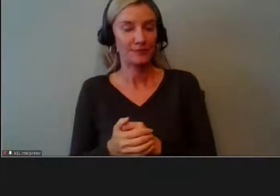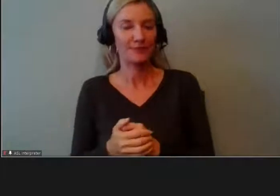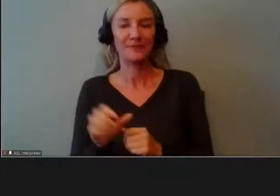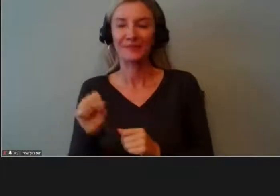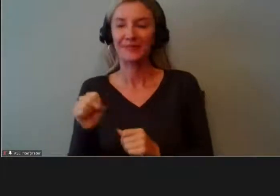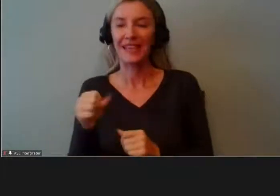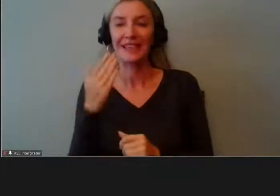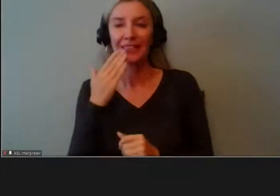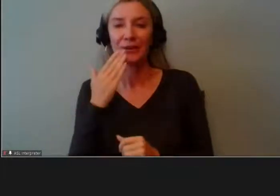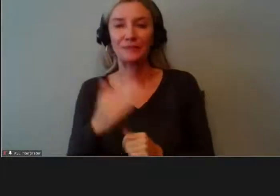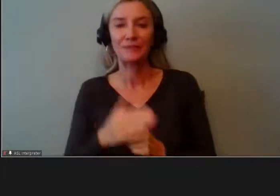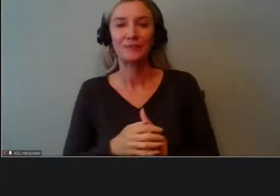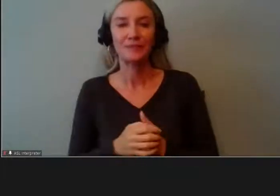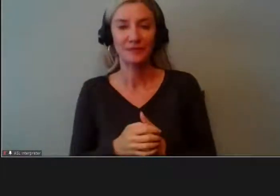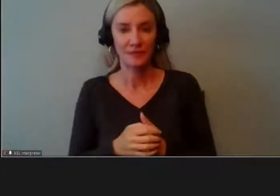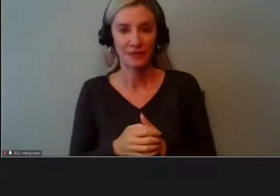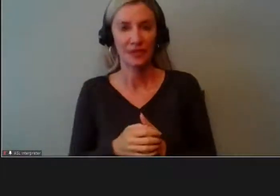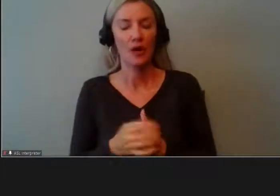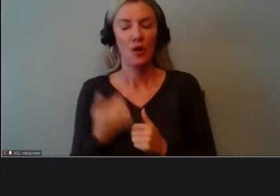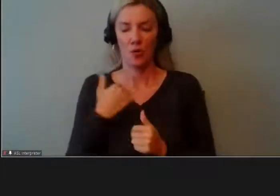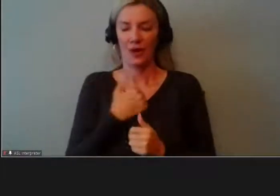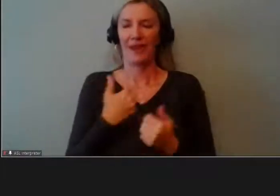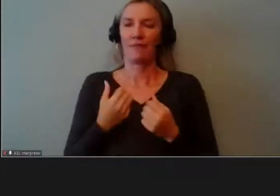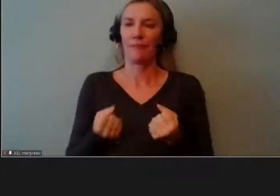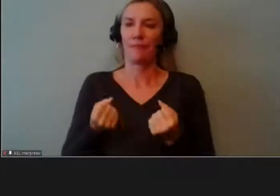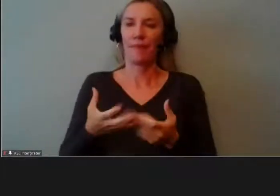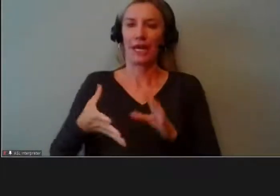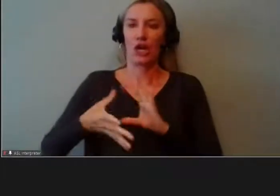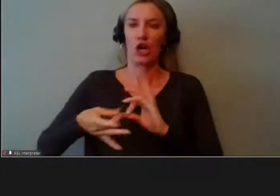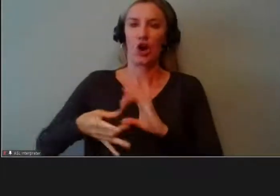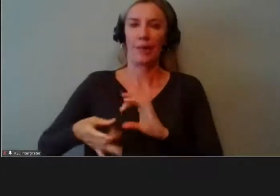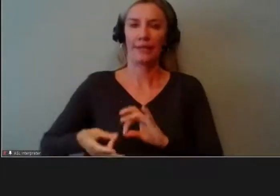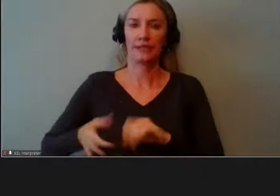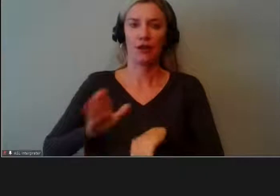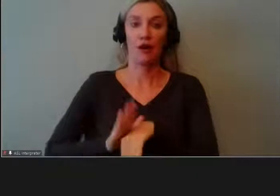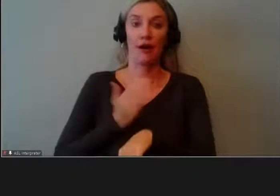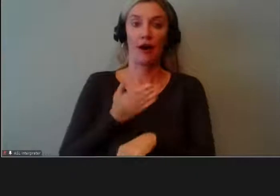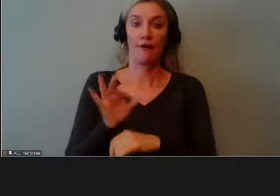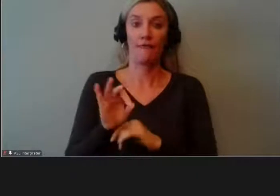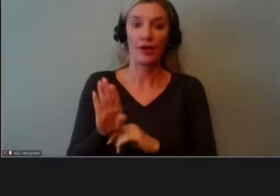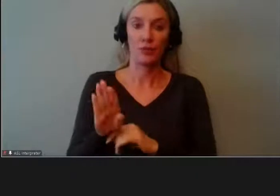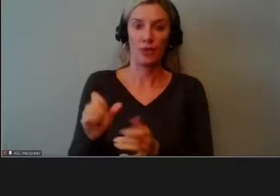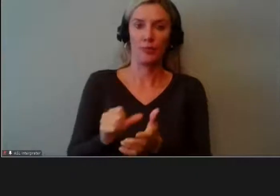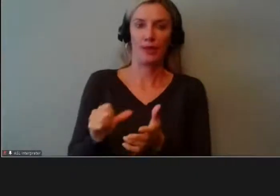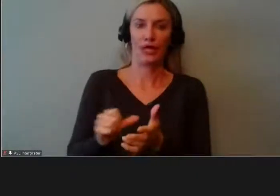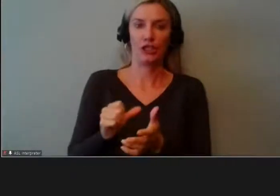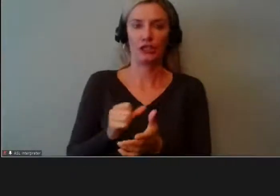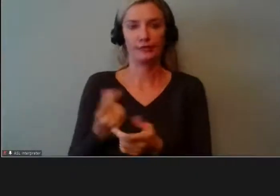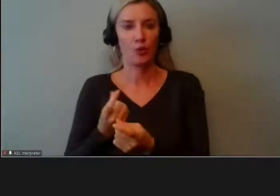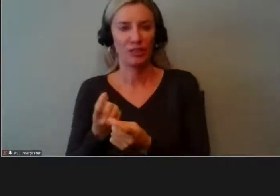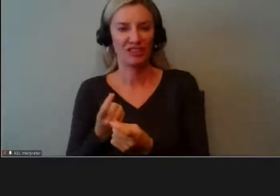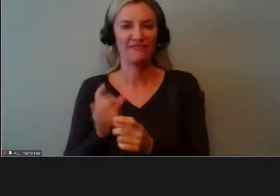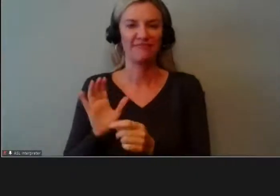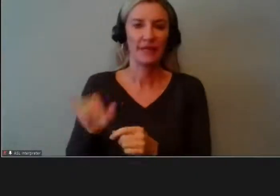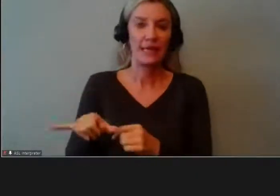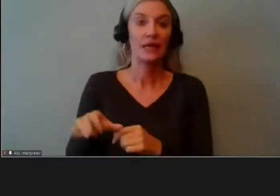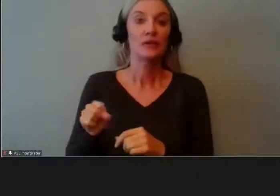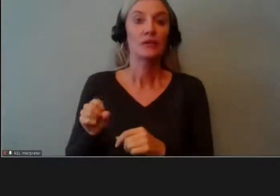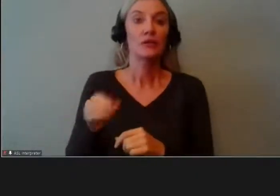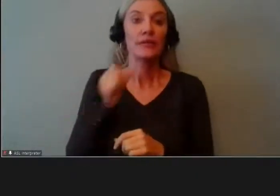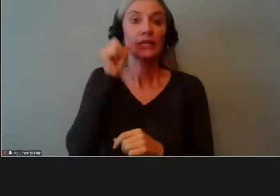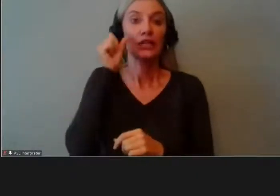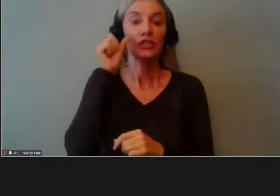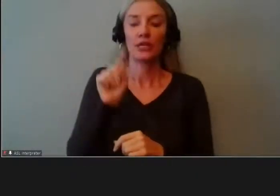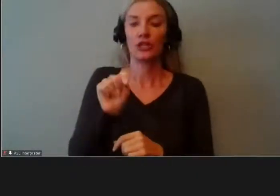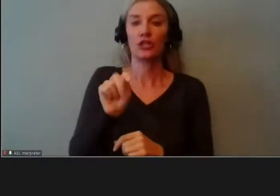you. We get quite a few comments on our Facebook page and questions. And yesterday,